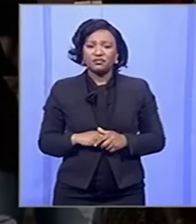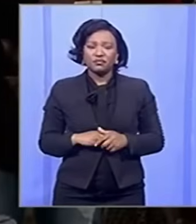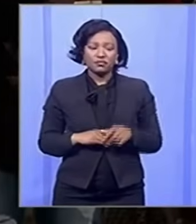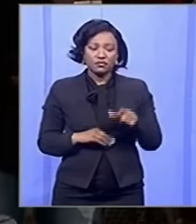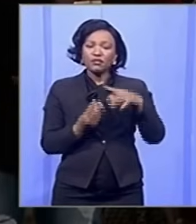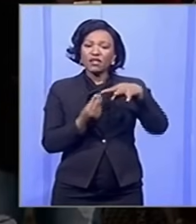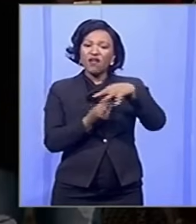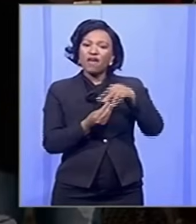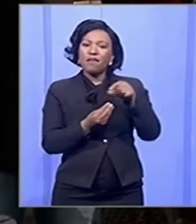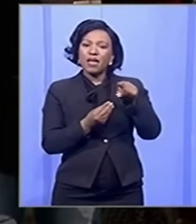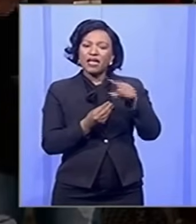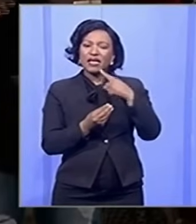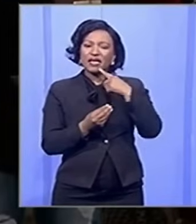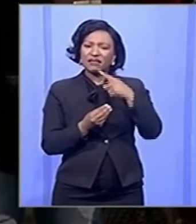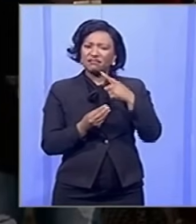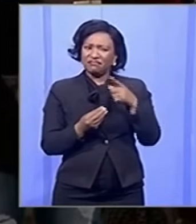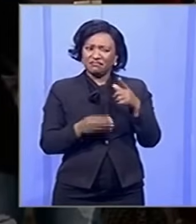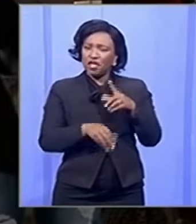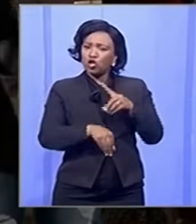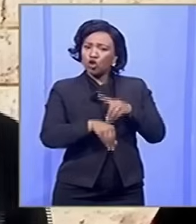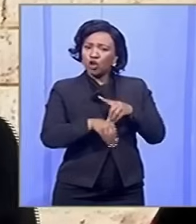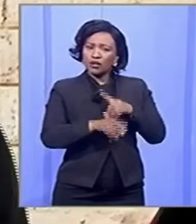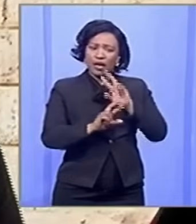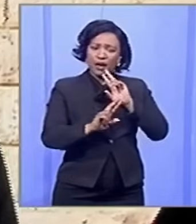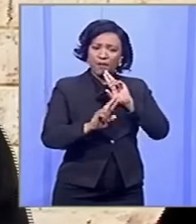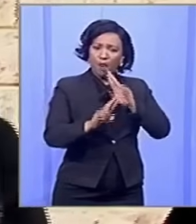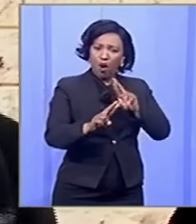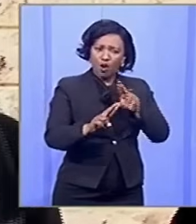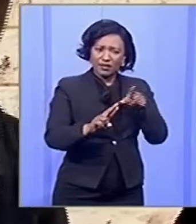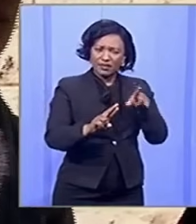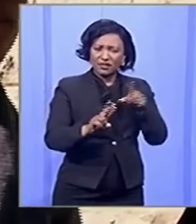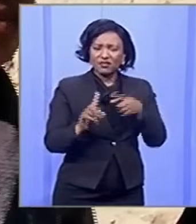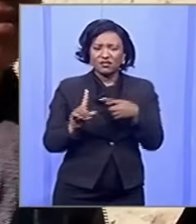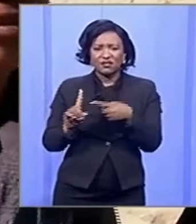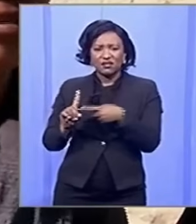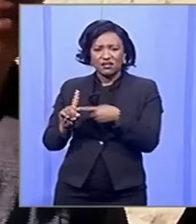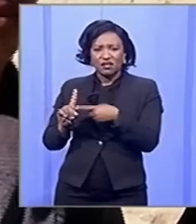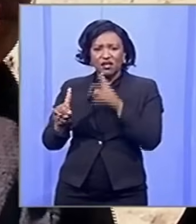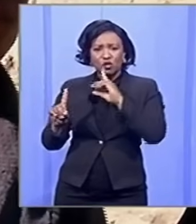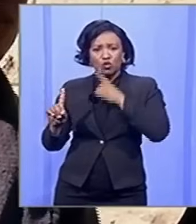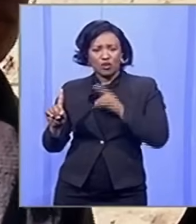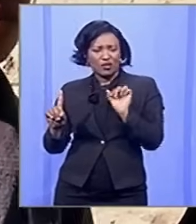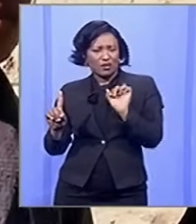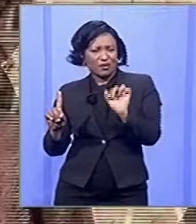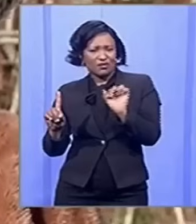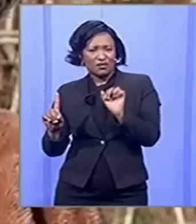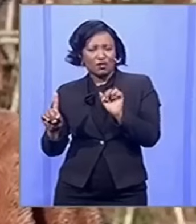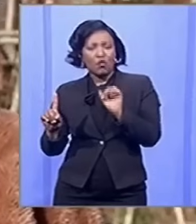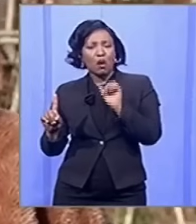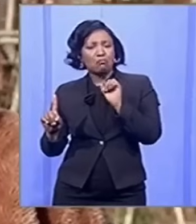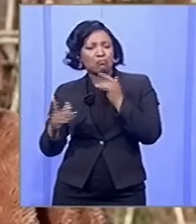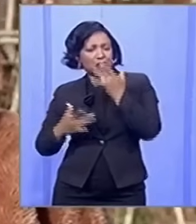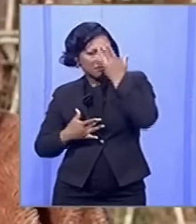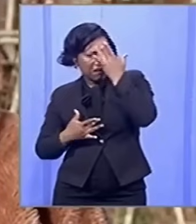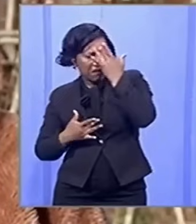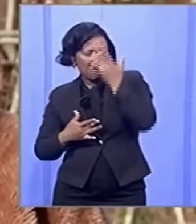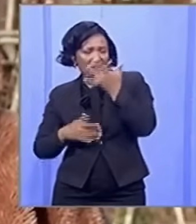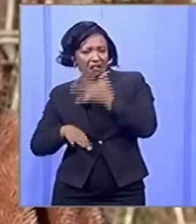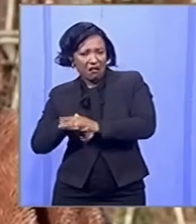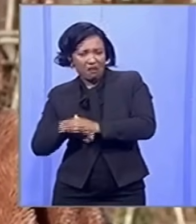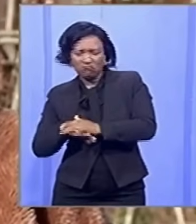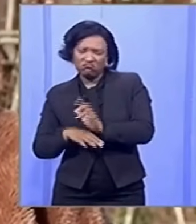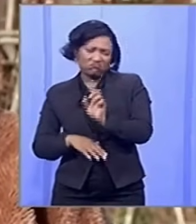le kgahlano le tlaleho ya ngaka ya hore moradi wa lona o hlokahetse ka baka la ho ikulela. The child couldn't